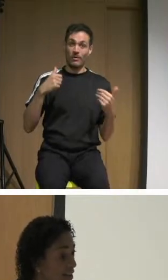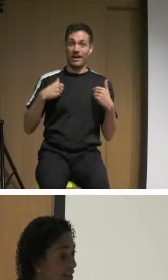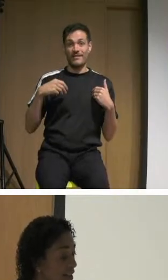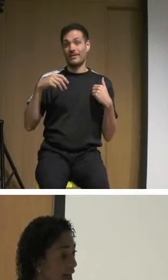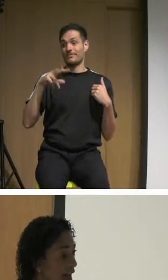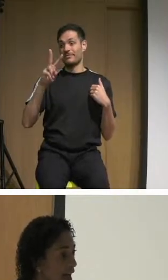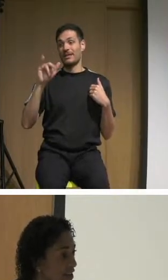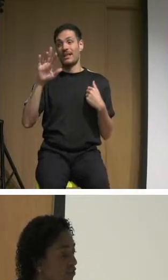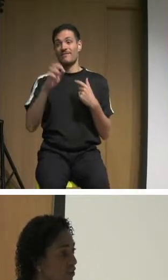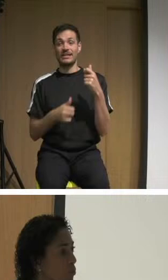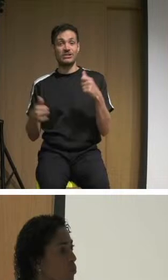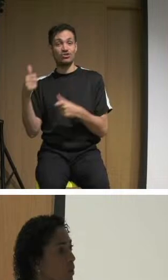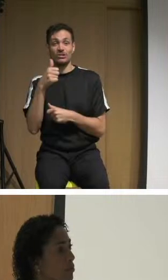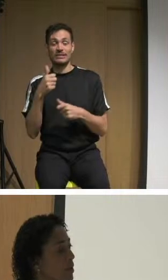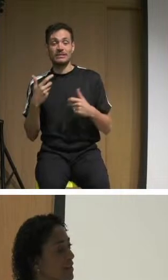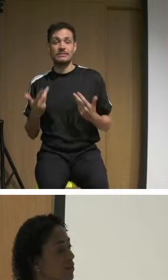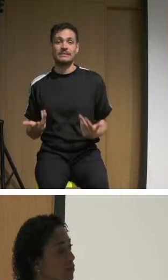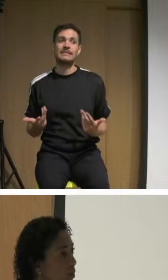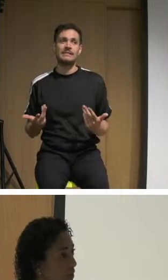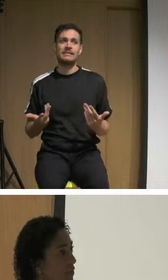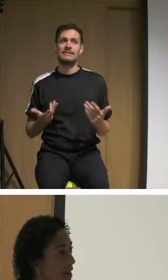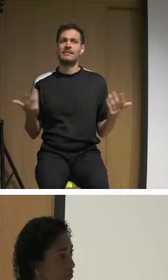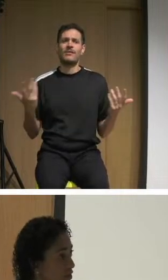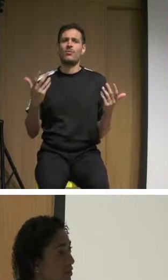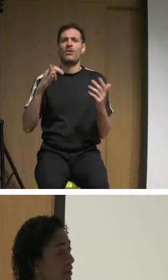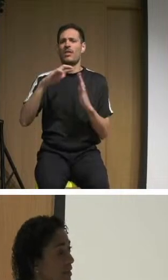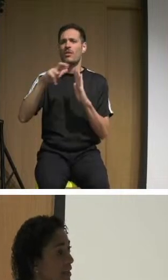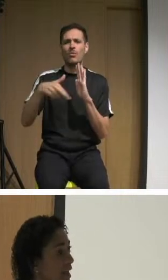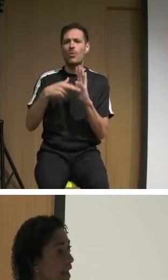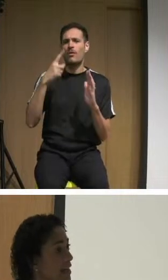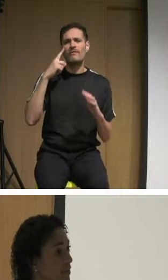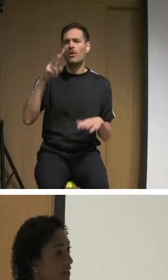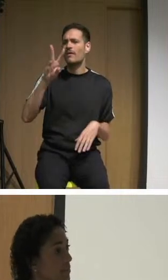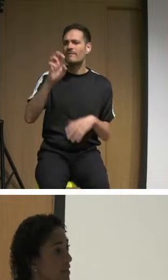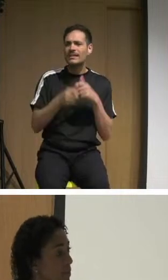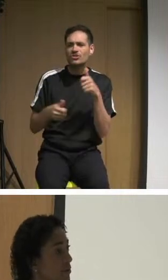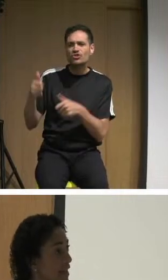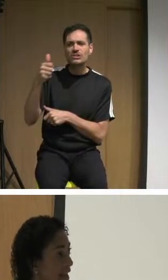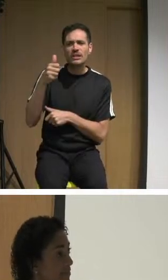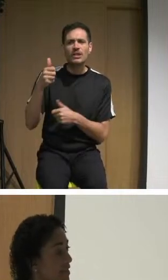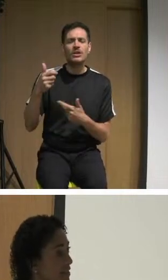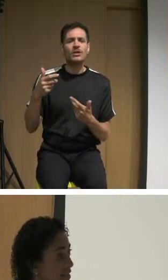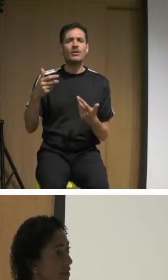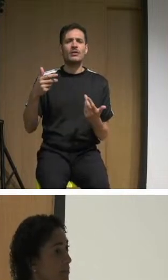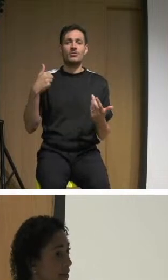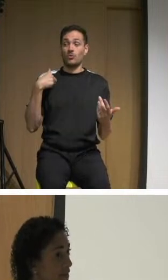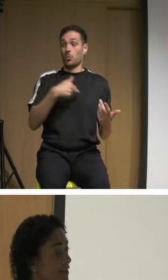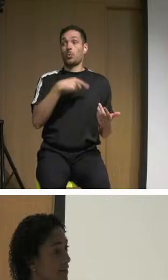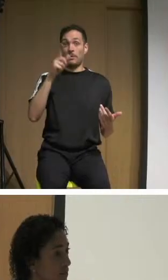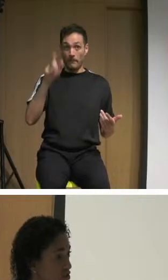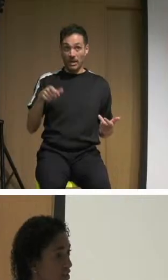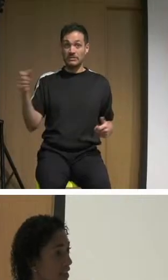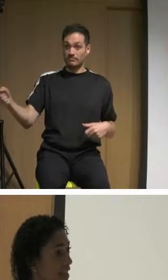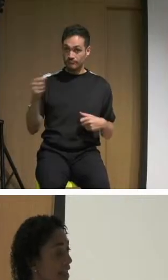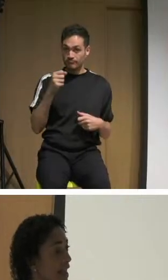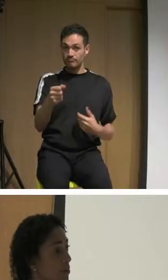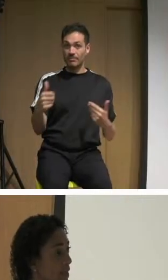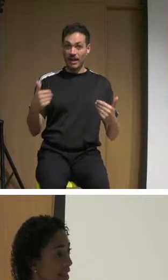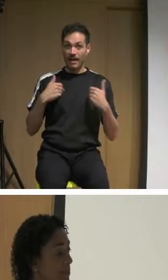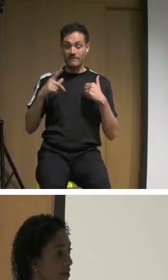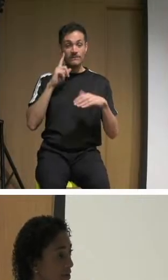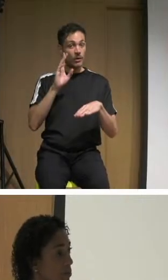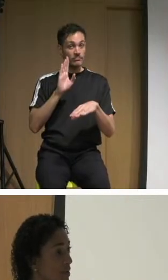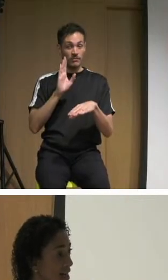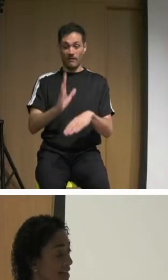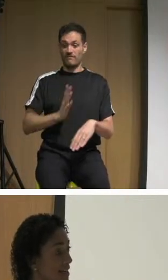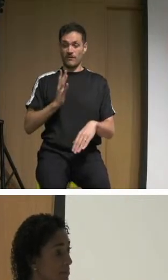chair, it's just what is the role of a vice chair? And if it's something that we are to have to conduct business officially, and we